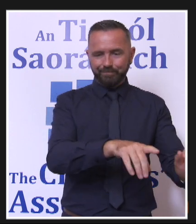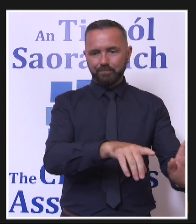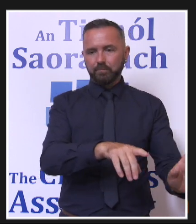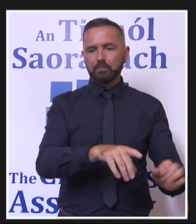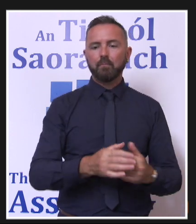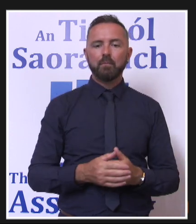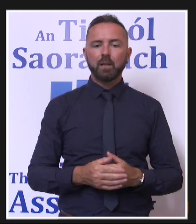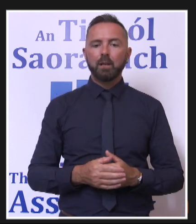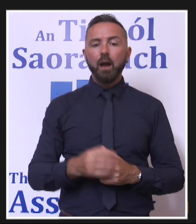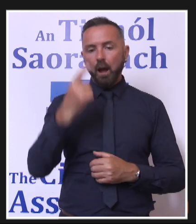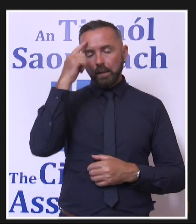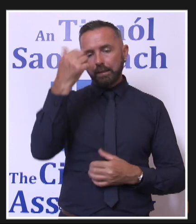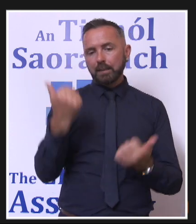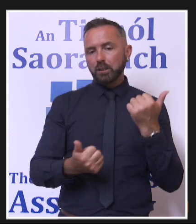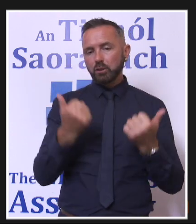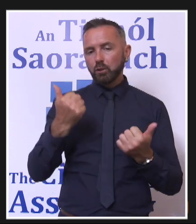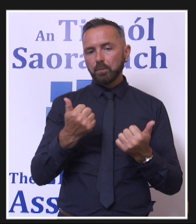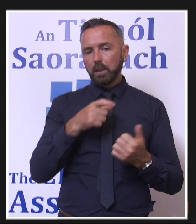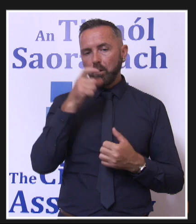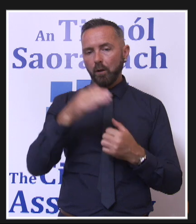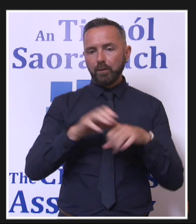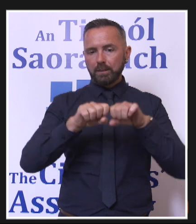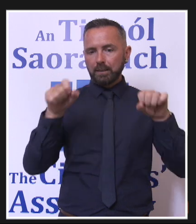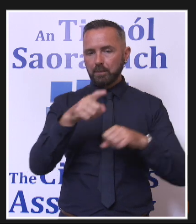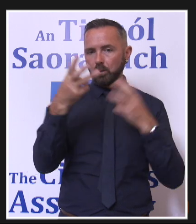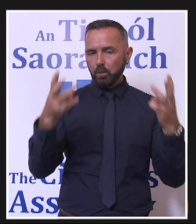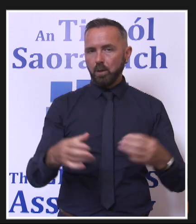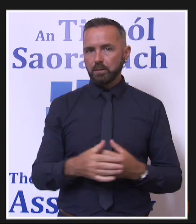call, I think, for this kind of system that you want.